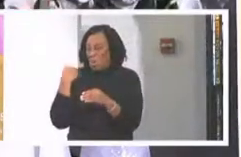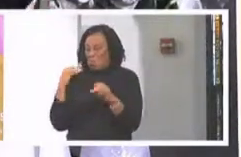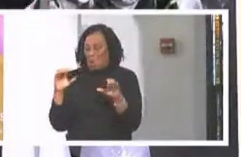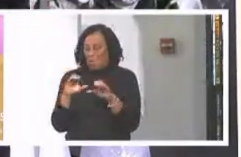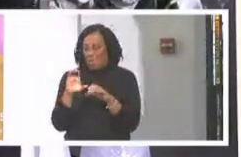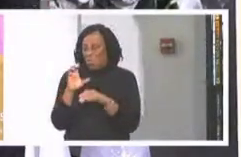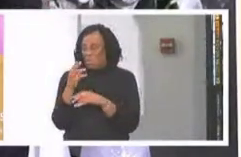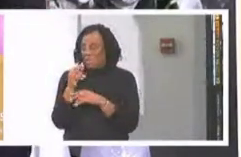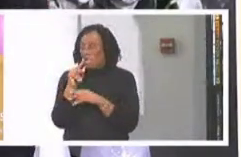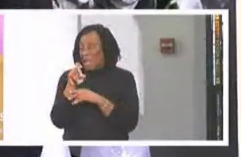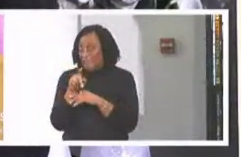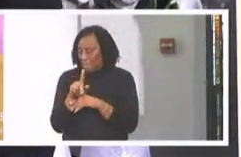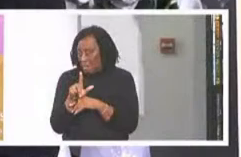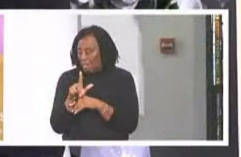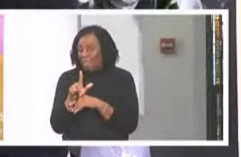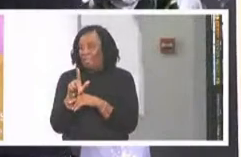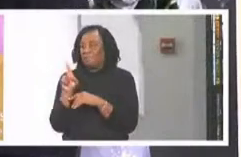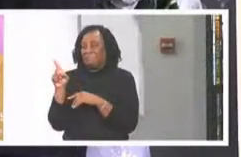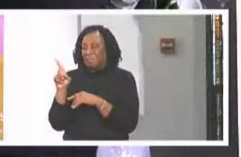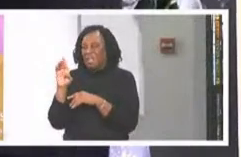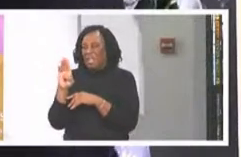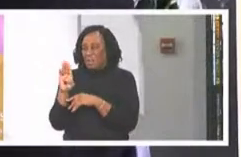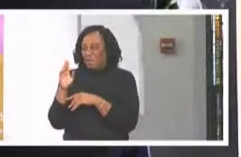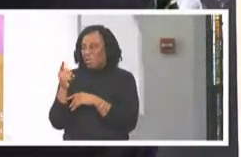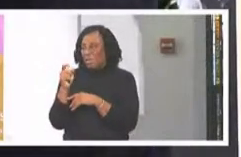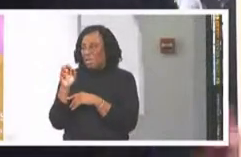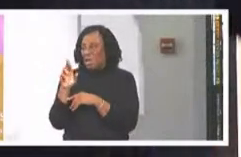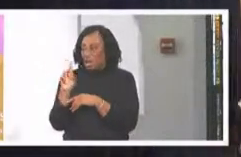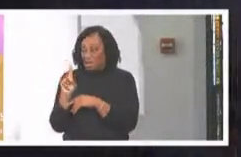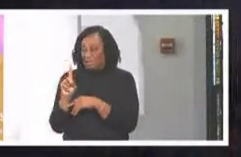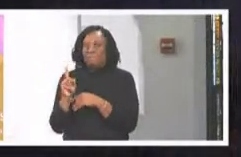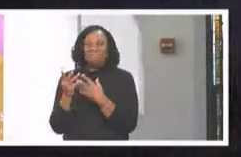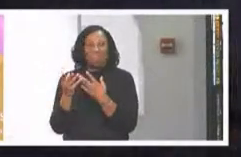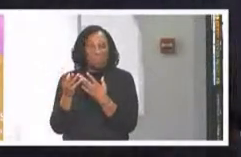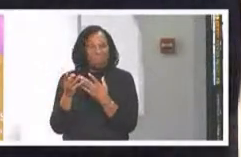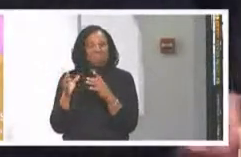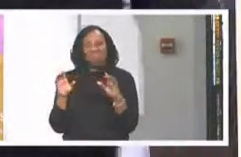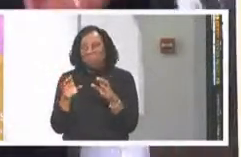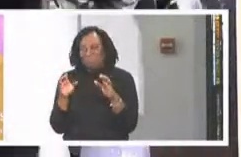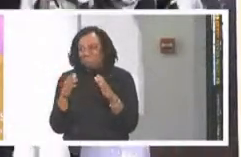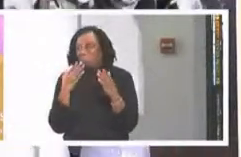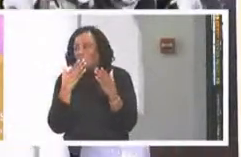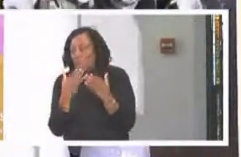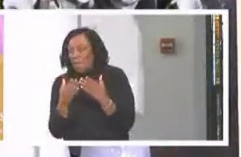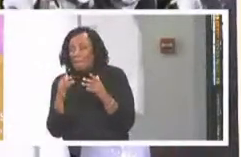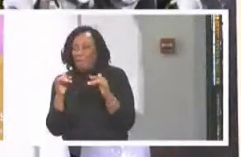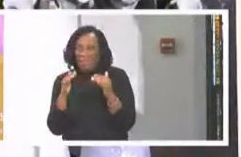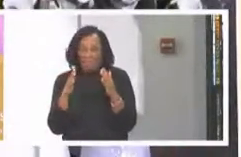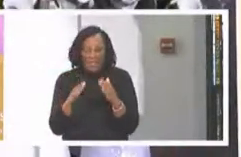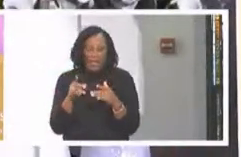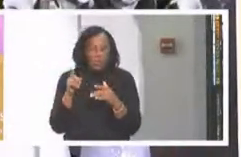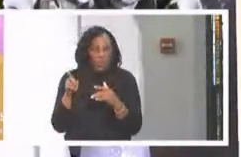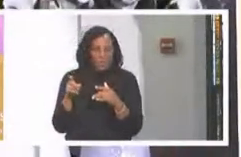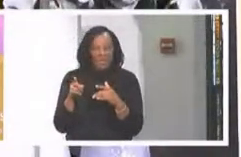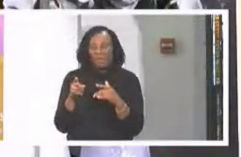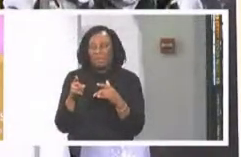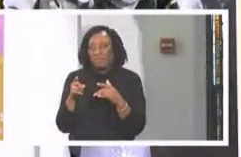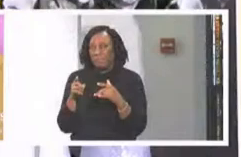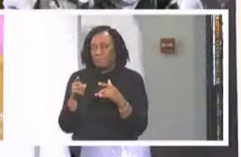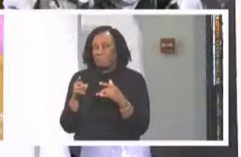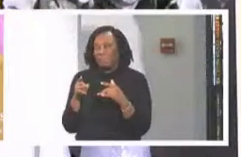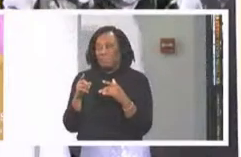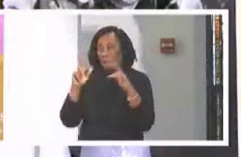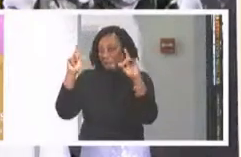It was at the Garden. And I was doing a chapel. Things were going great. At Players, we do chapel. It's for both players, both